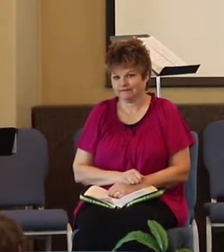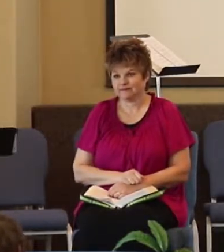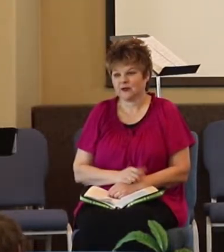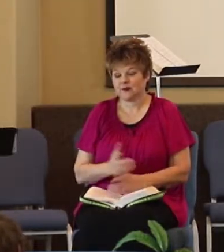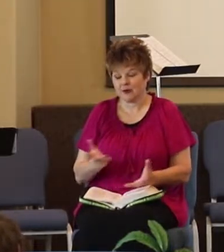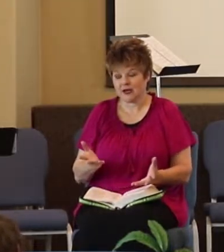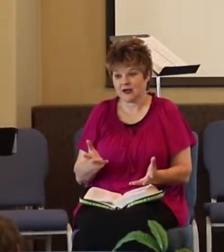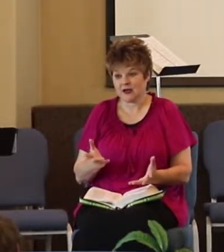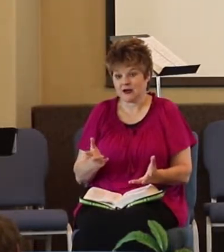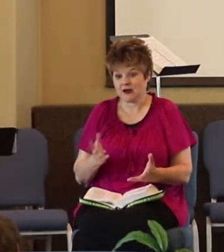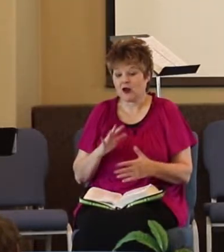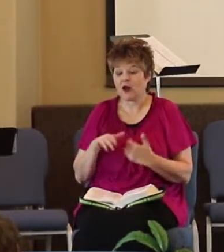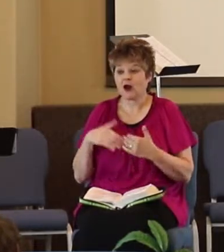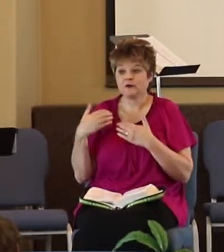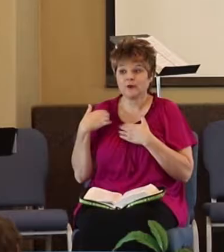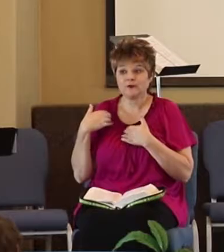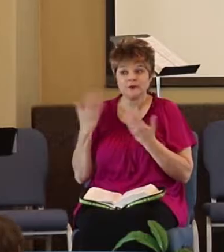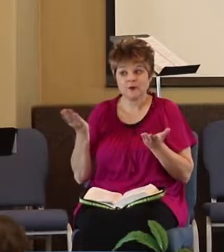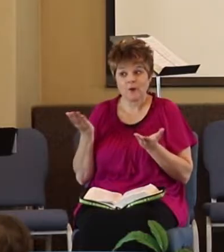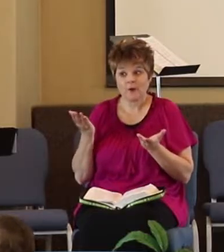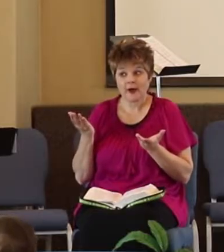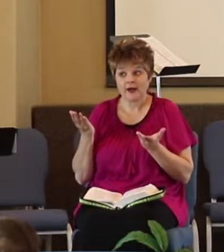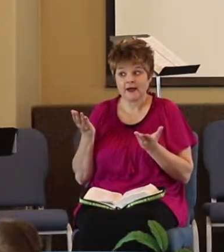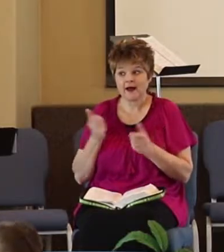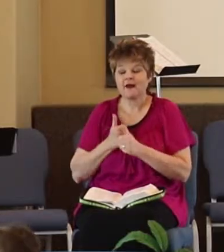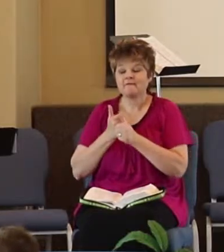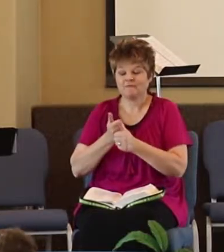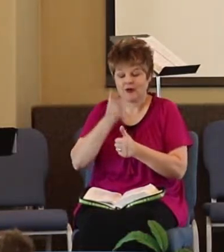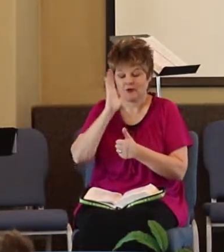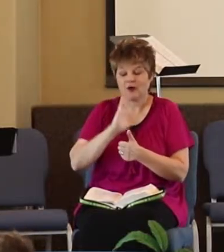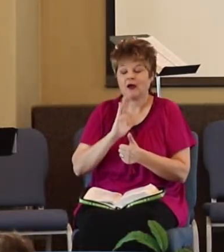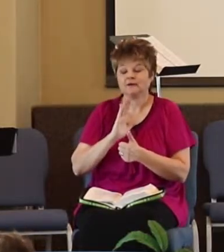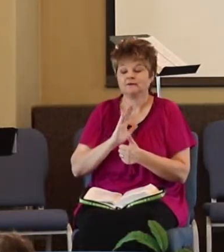But here's our responsibility. Follow God.